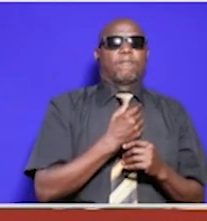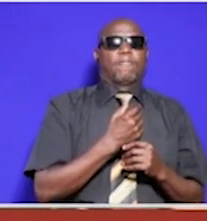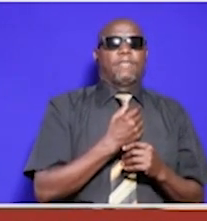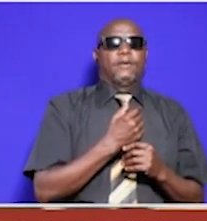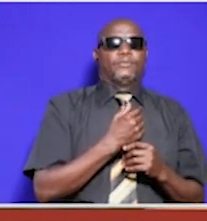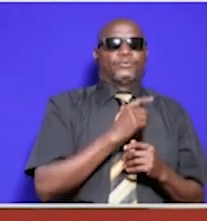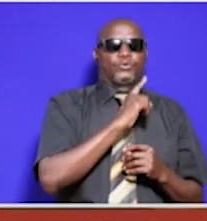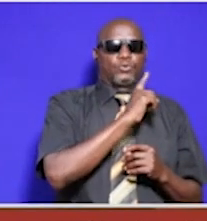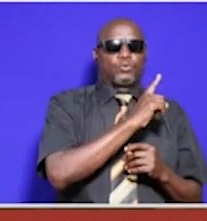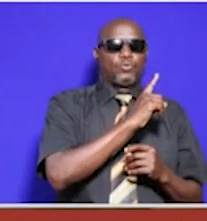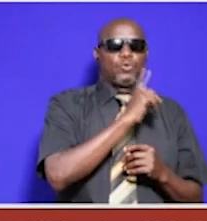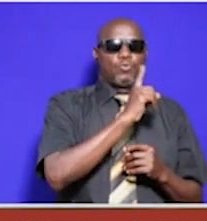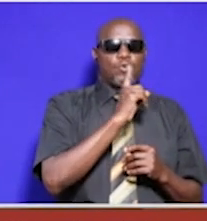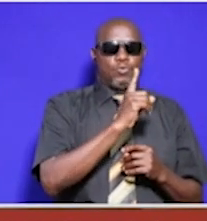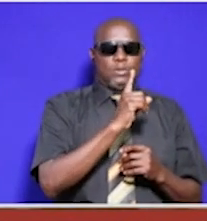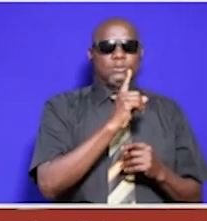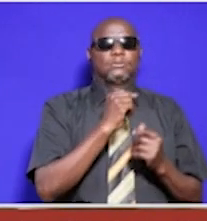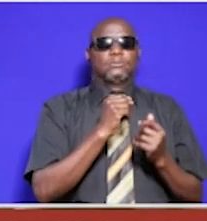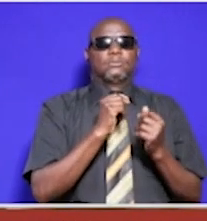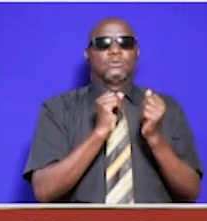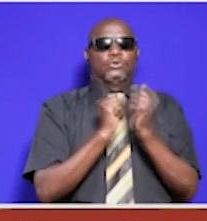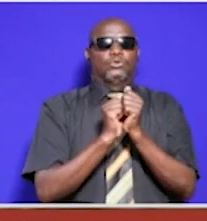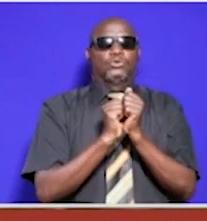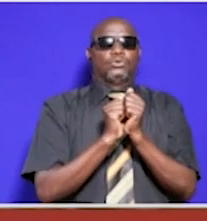111 students benefiting out of